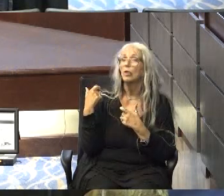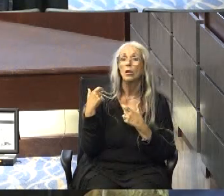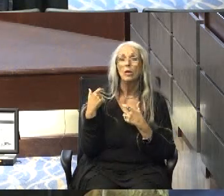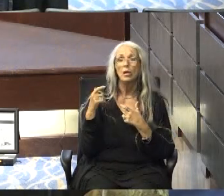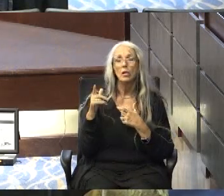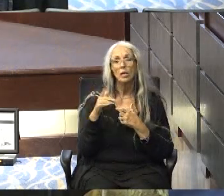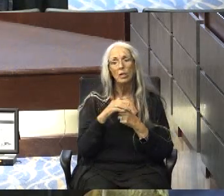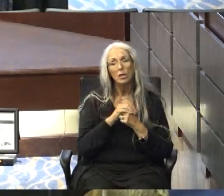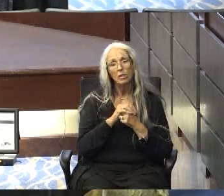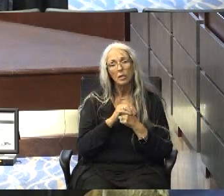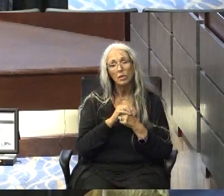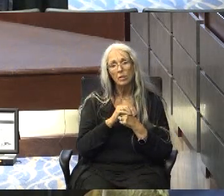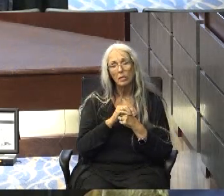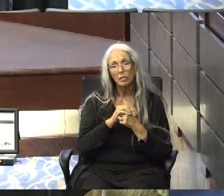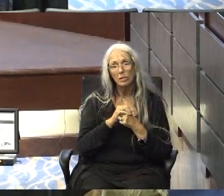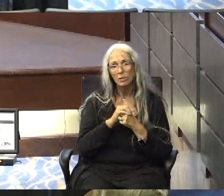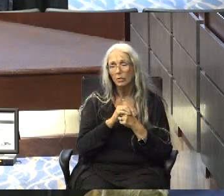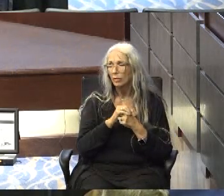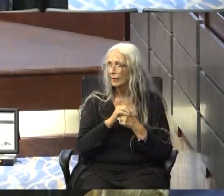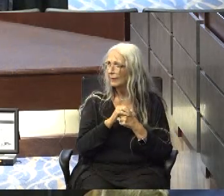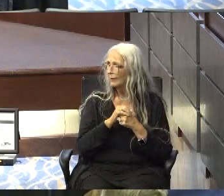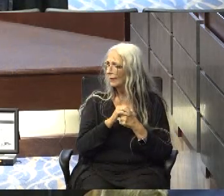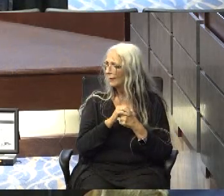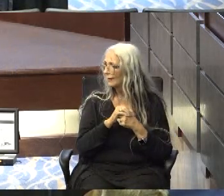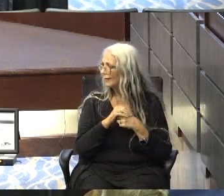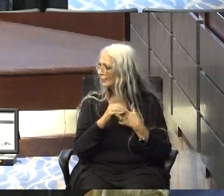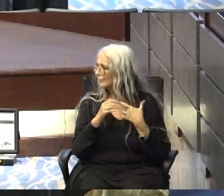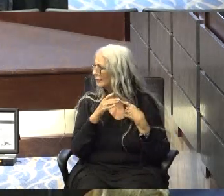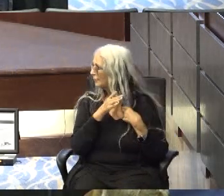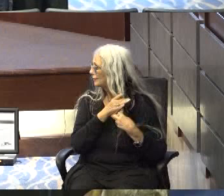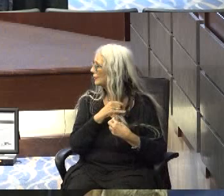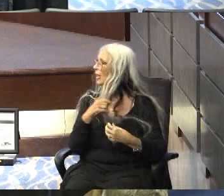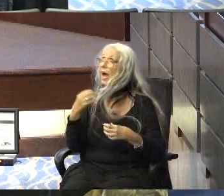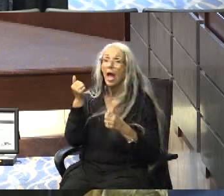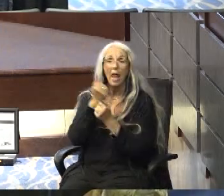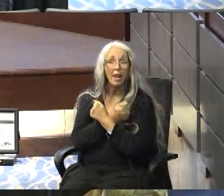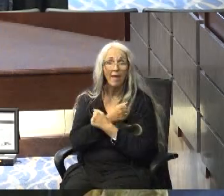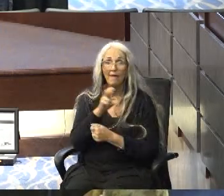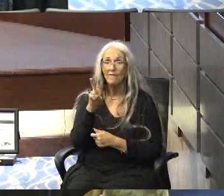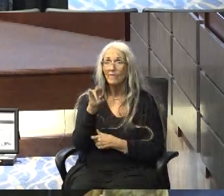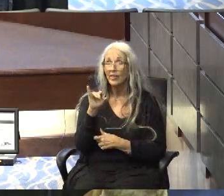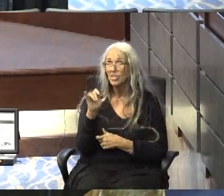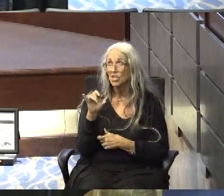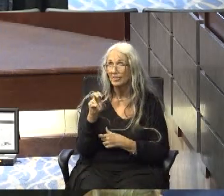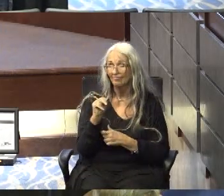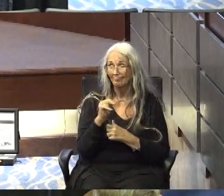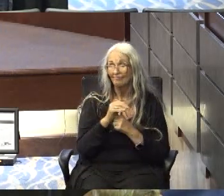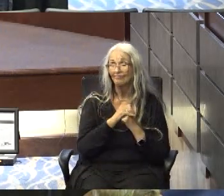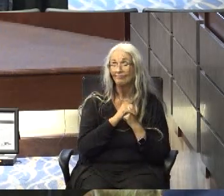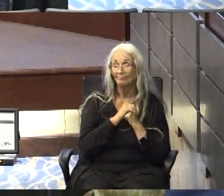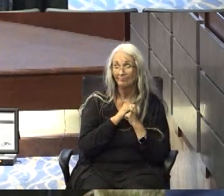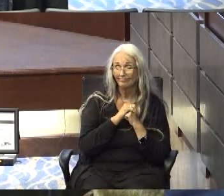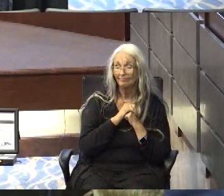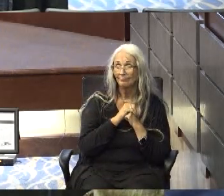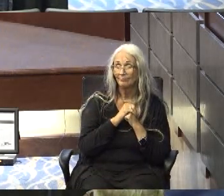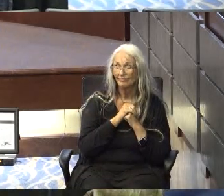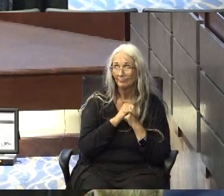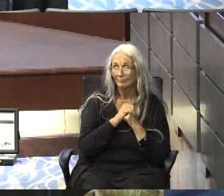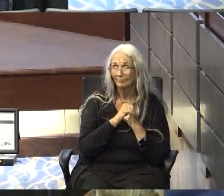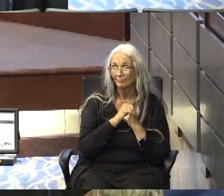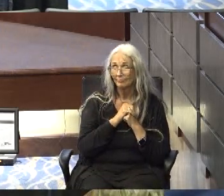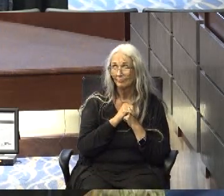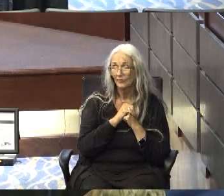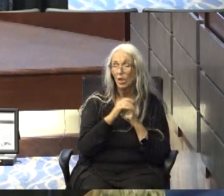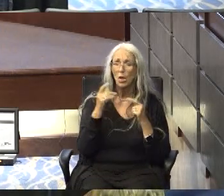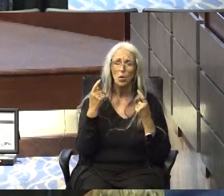let you handle this one, AJ. But I'll just say, I love the vision, and I like the fact that